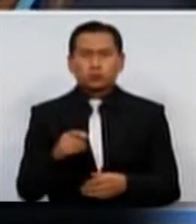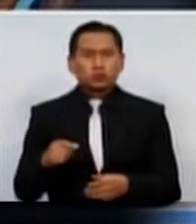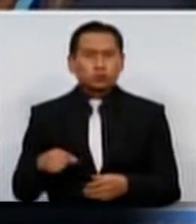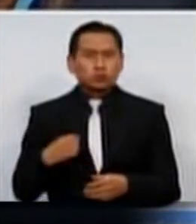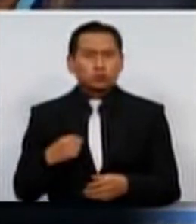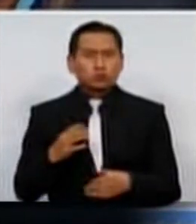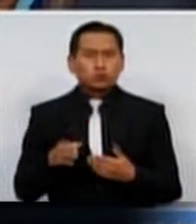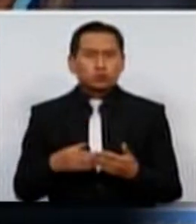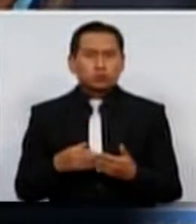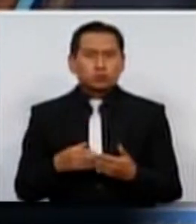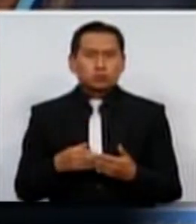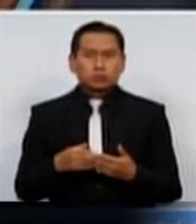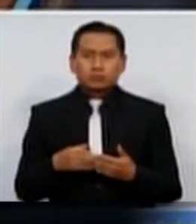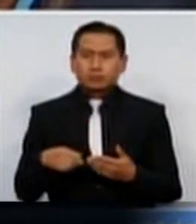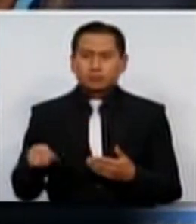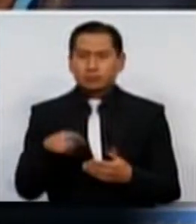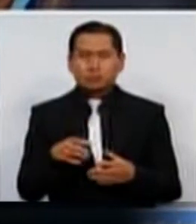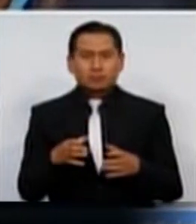our people